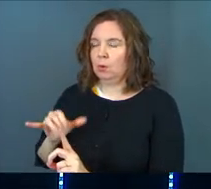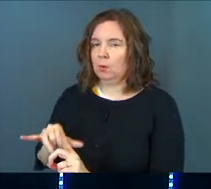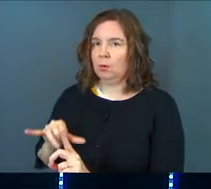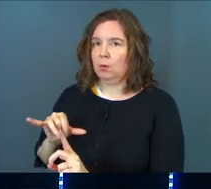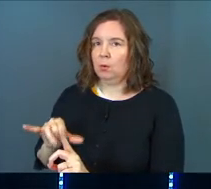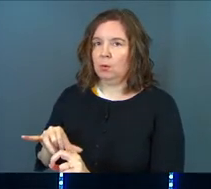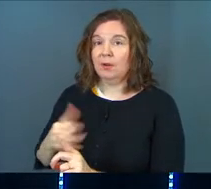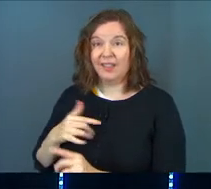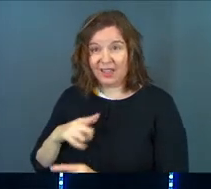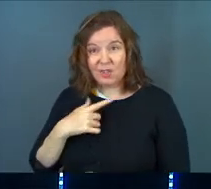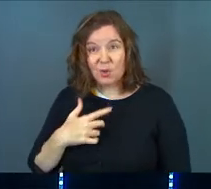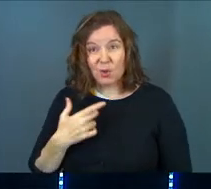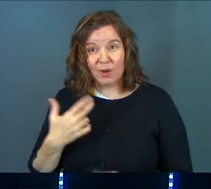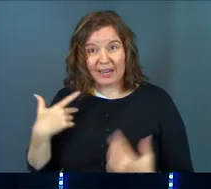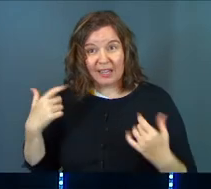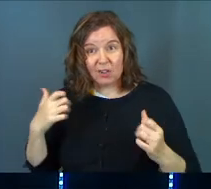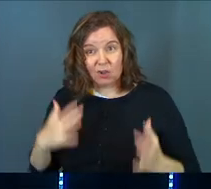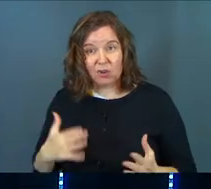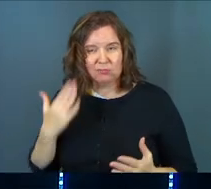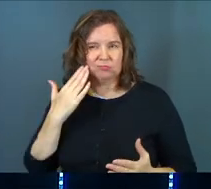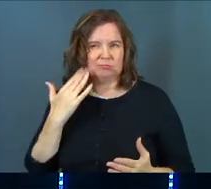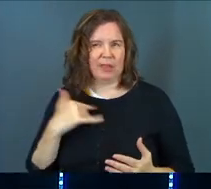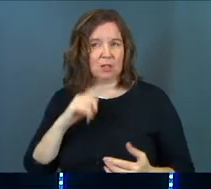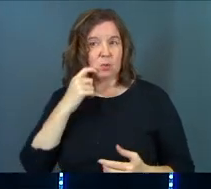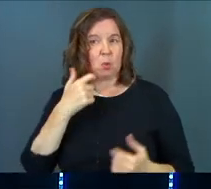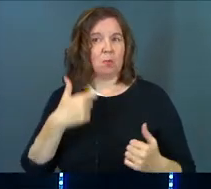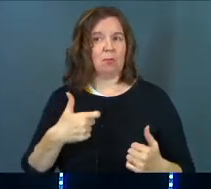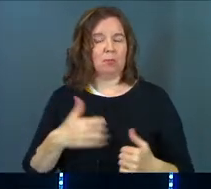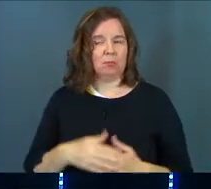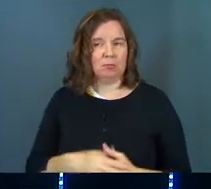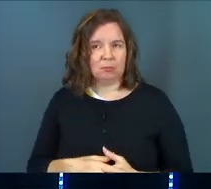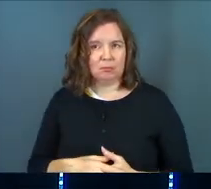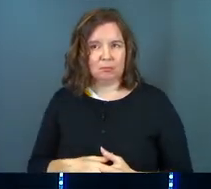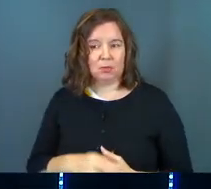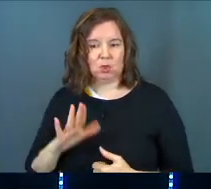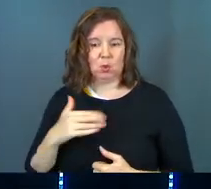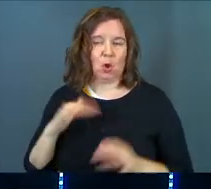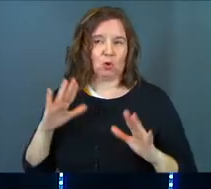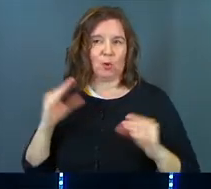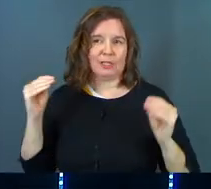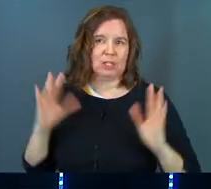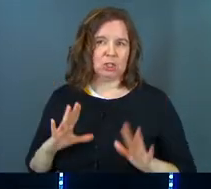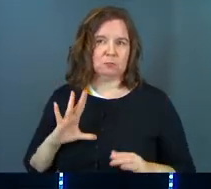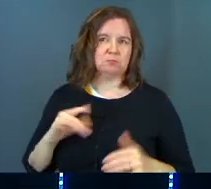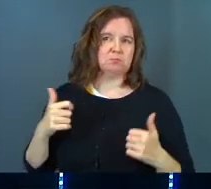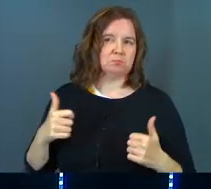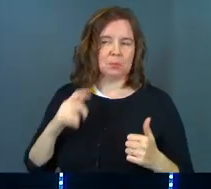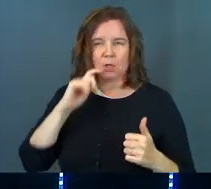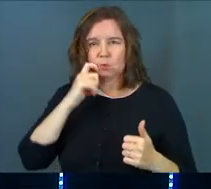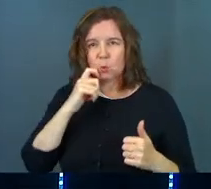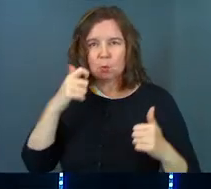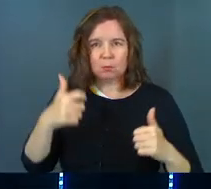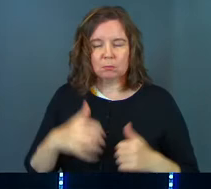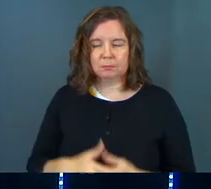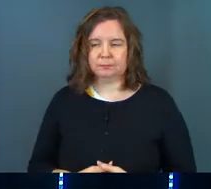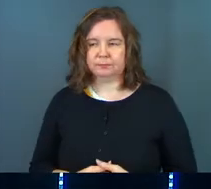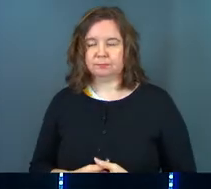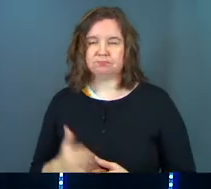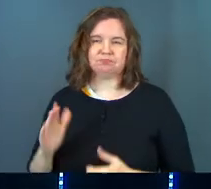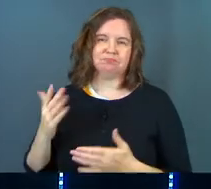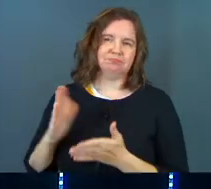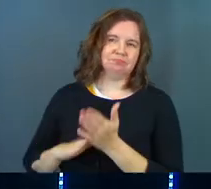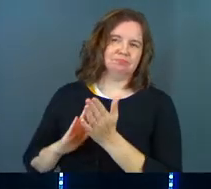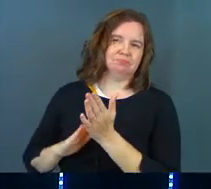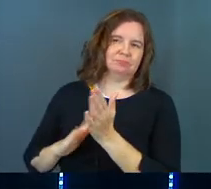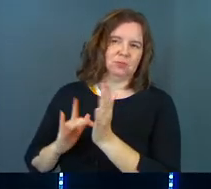here. Like, you're a healer. That's cool. You're a great teacher. That's cool. Way